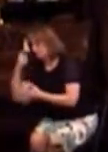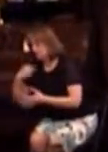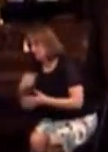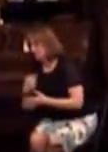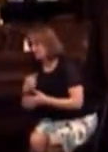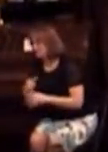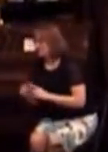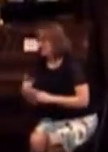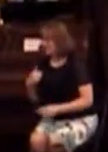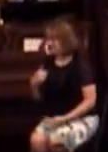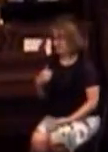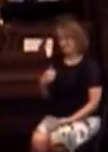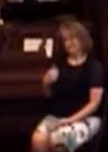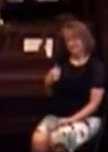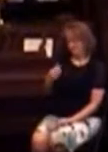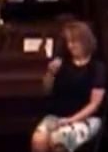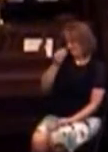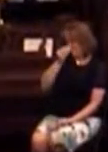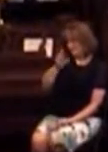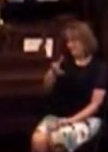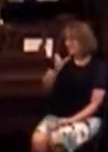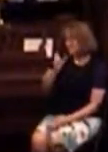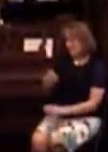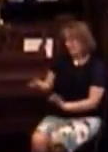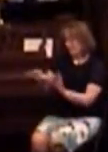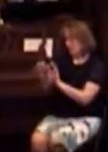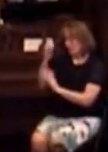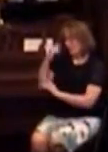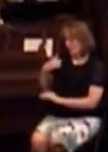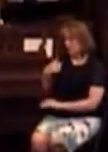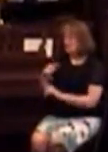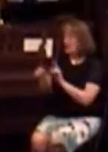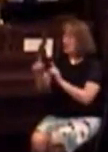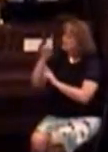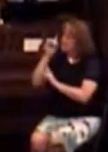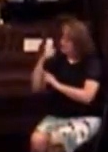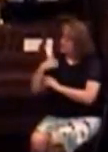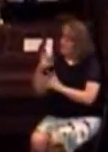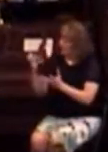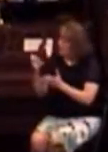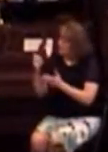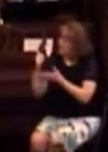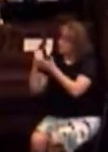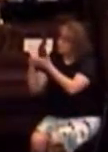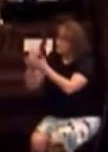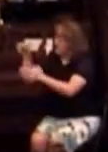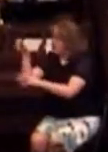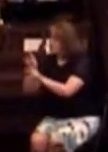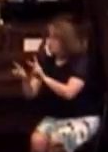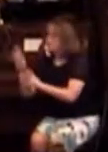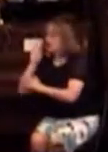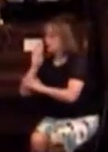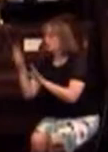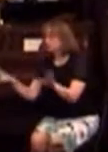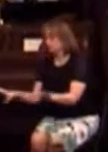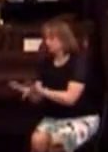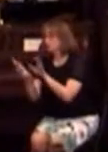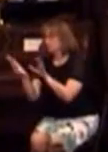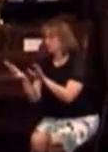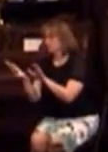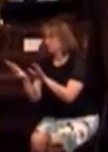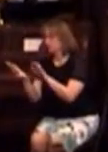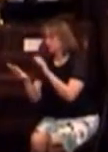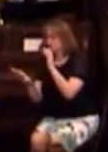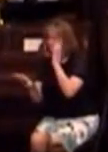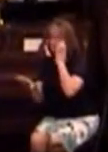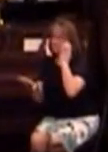that. That's not important to me. But because I'm a people-pleasing kind of personality type, I do it anyway.